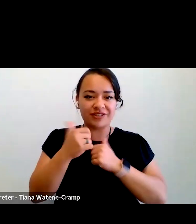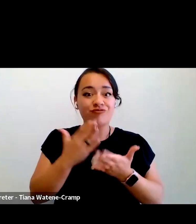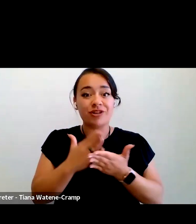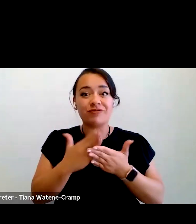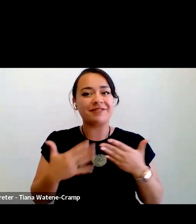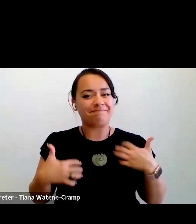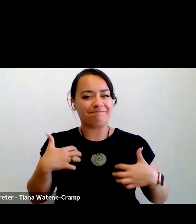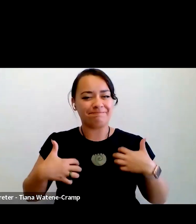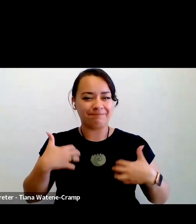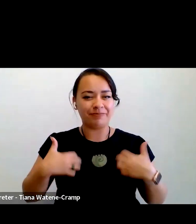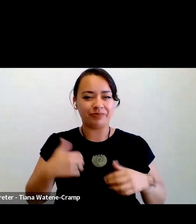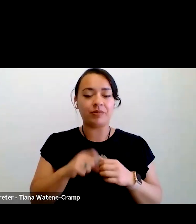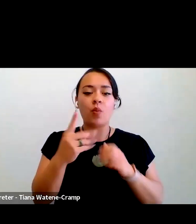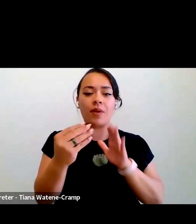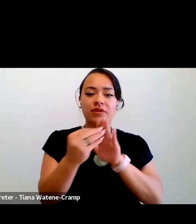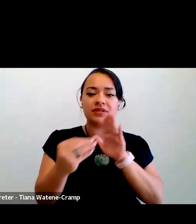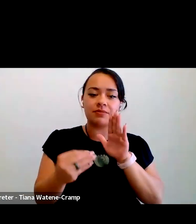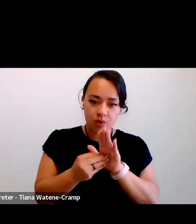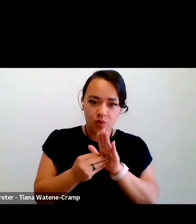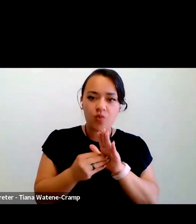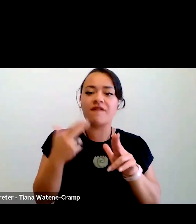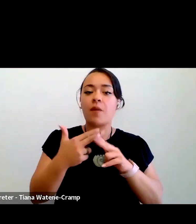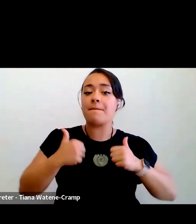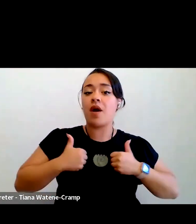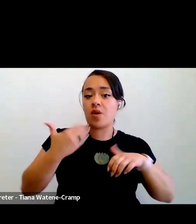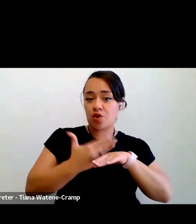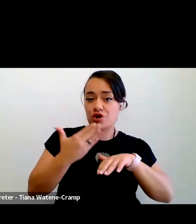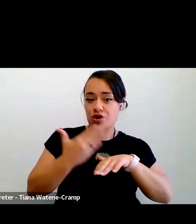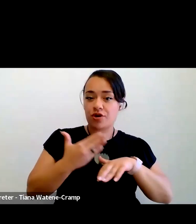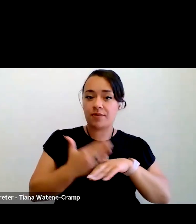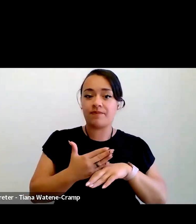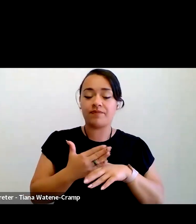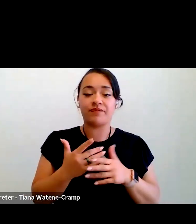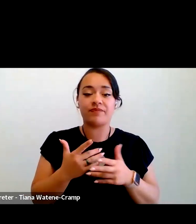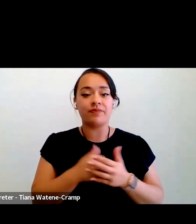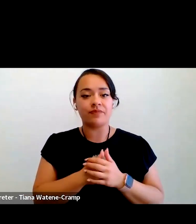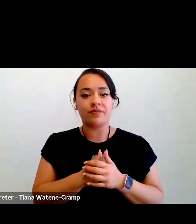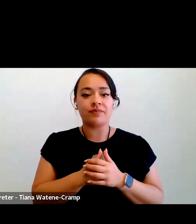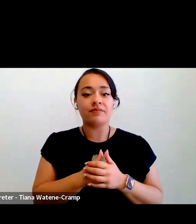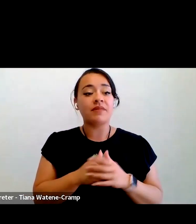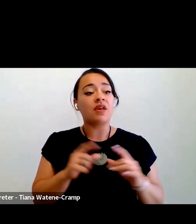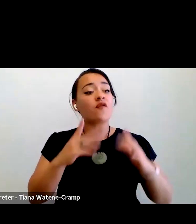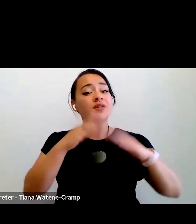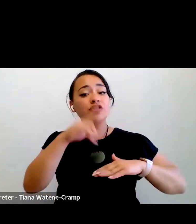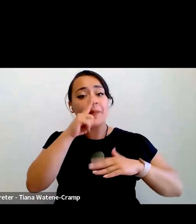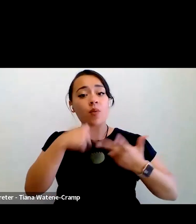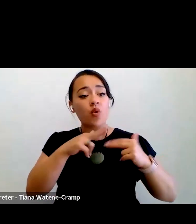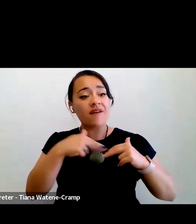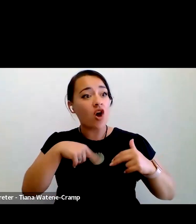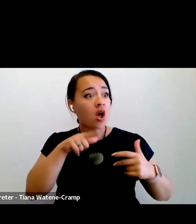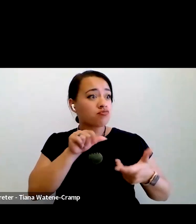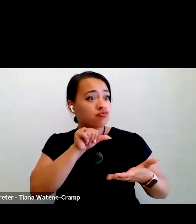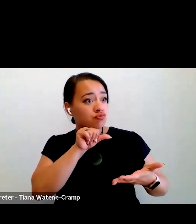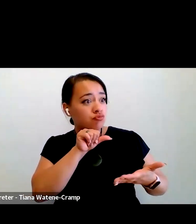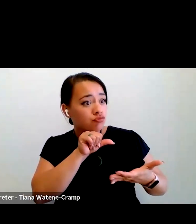exciting. A principle that underpins the work that I do is that if you can get what you do right in relation to First Nations people, then your work with all